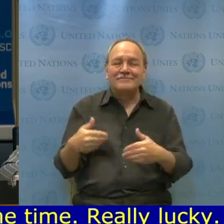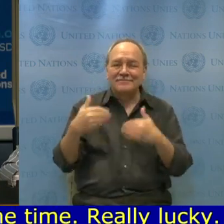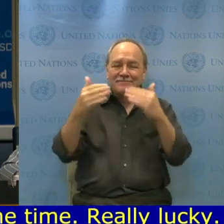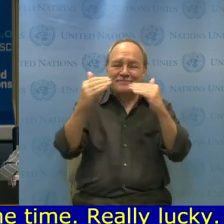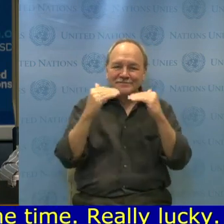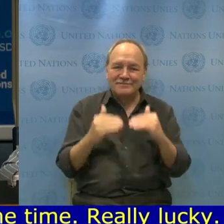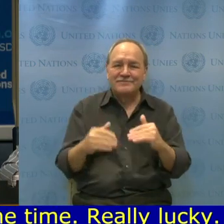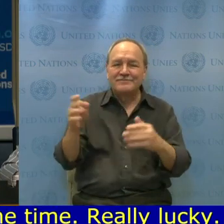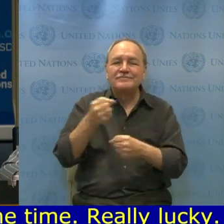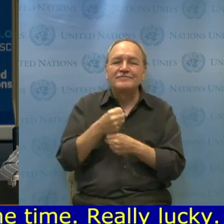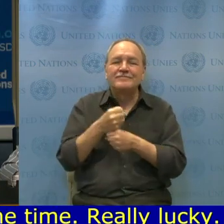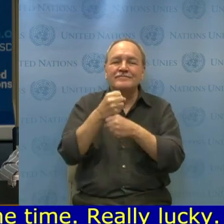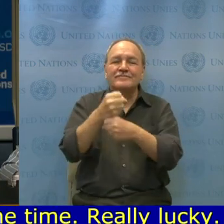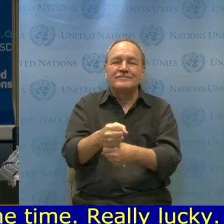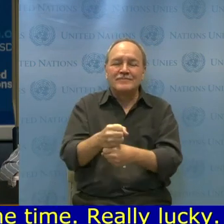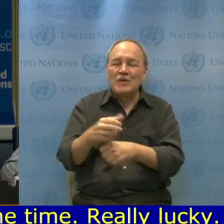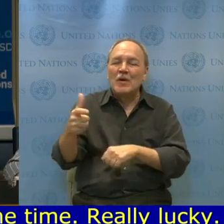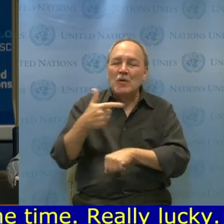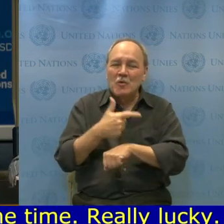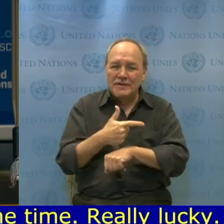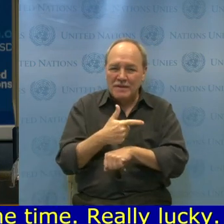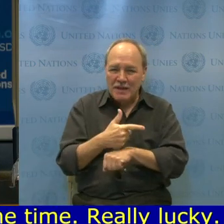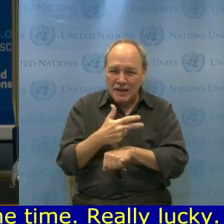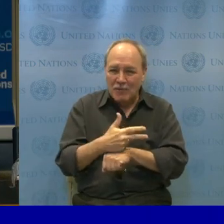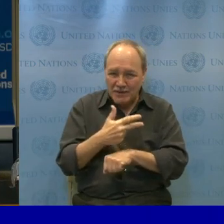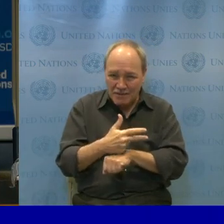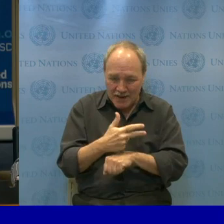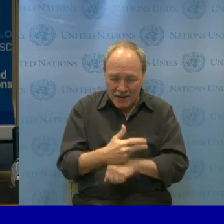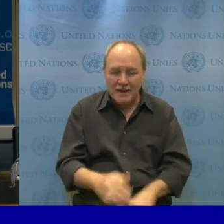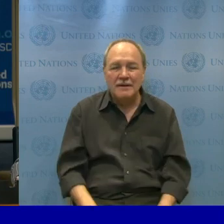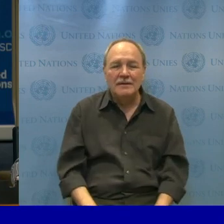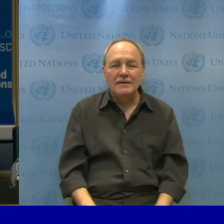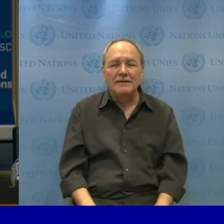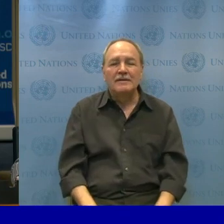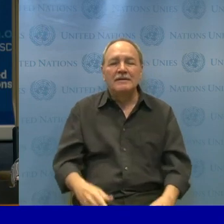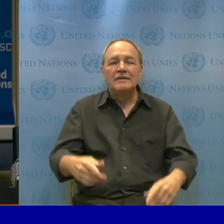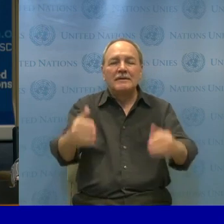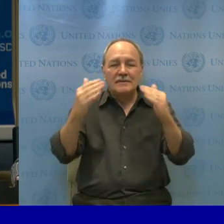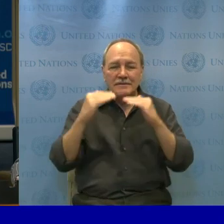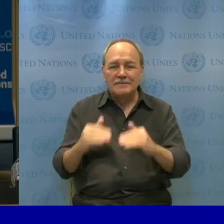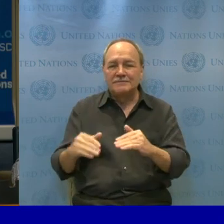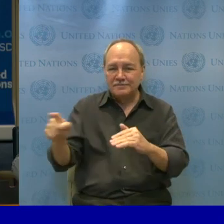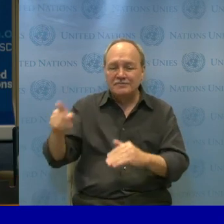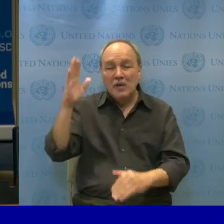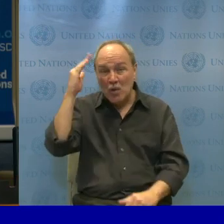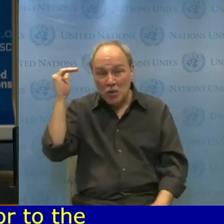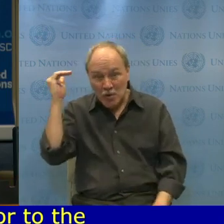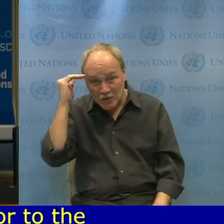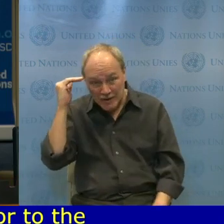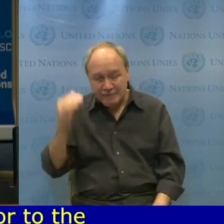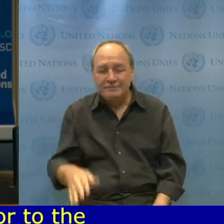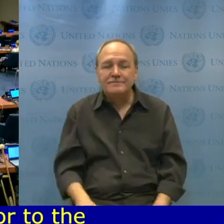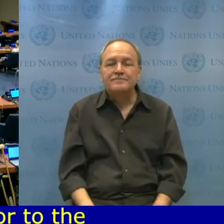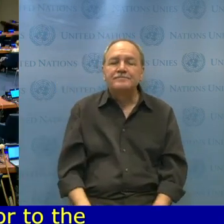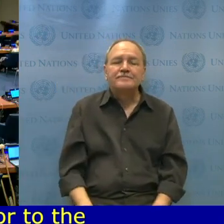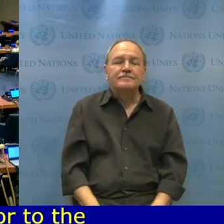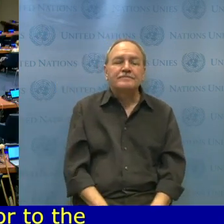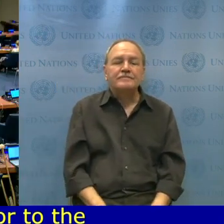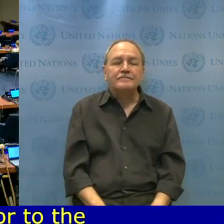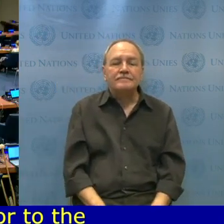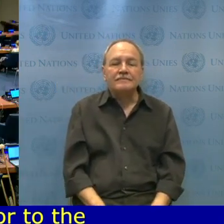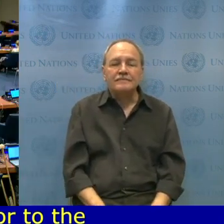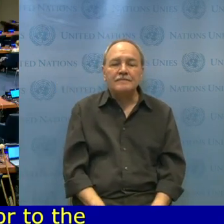delegate from Guatemala, followed by Democratic People's Republic of Korea. Madam, the floor is